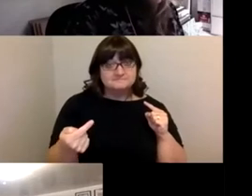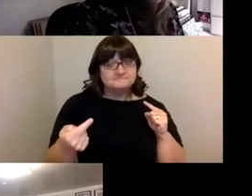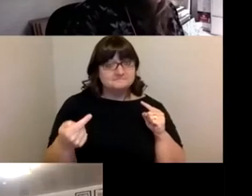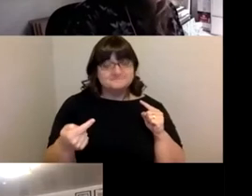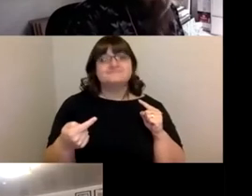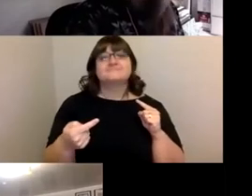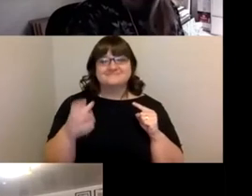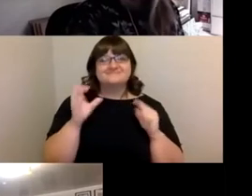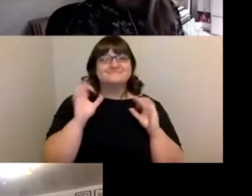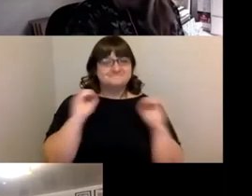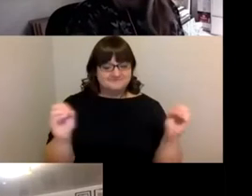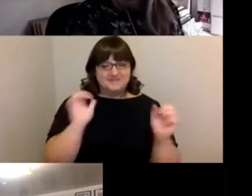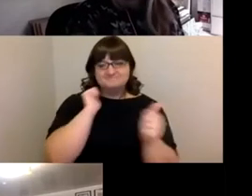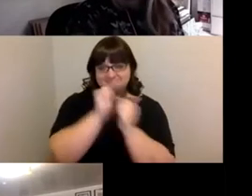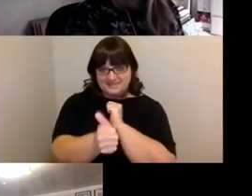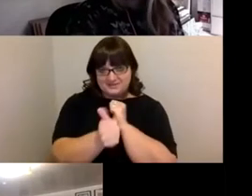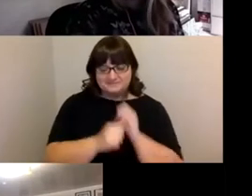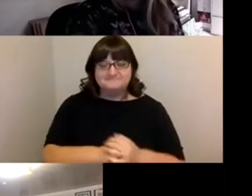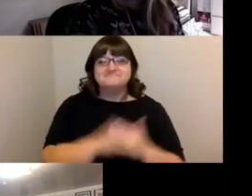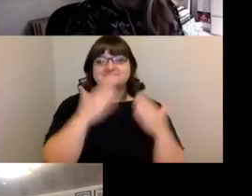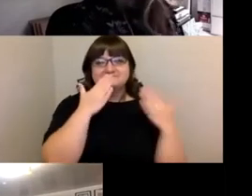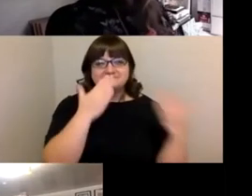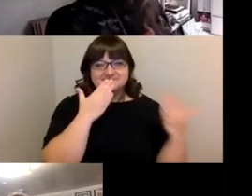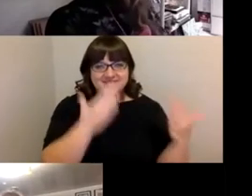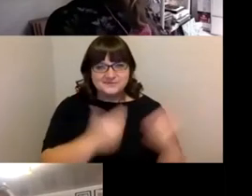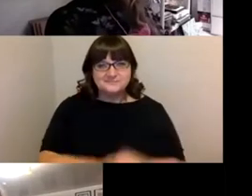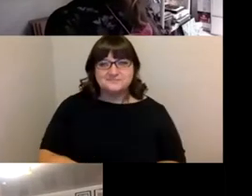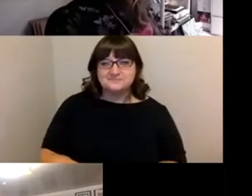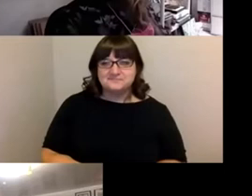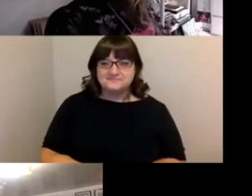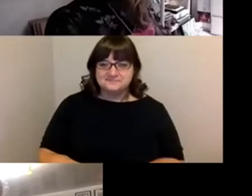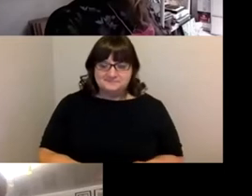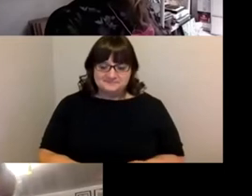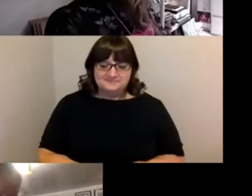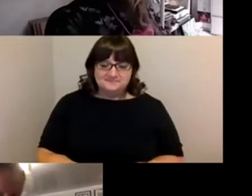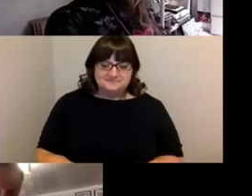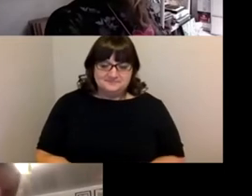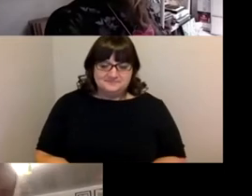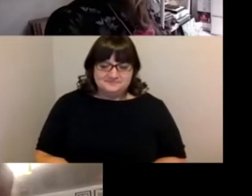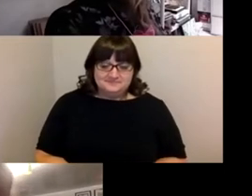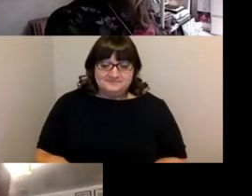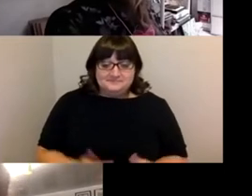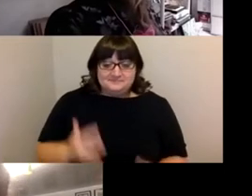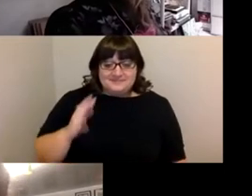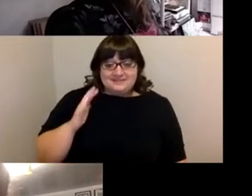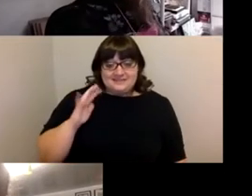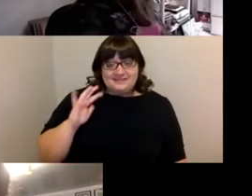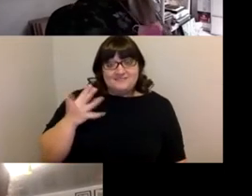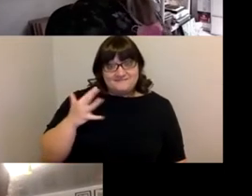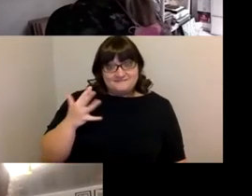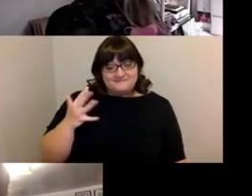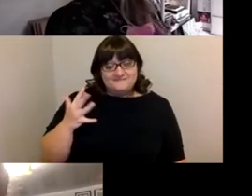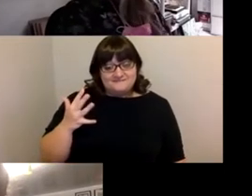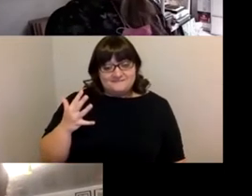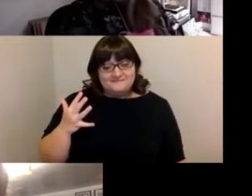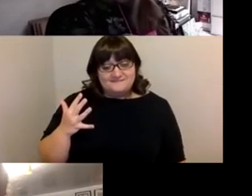Okay, none. Carried. Thank you. And we are to number 5, our